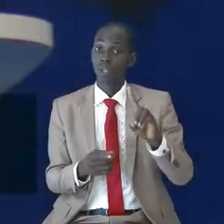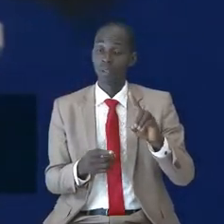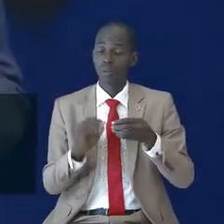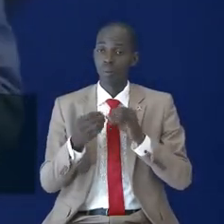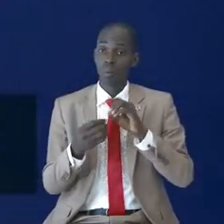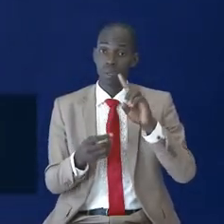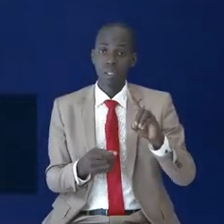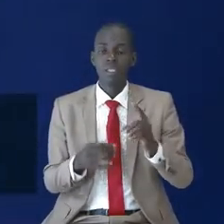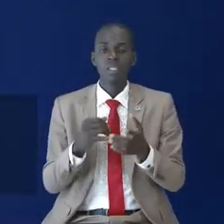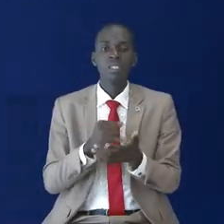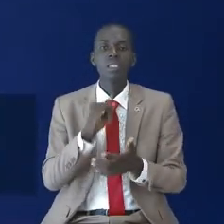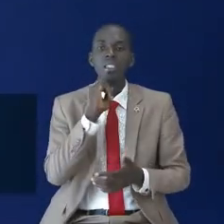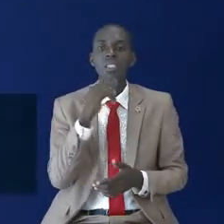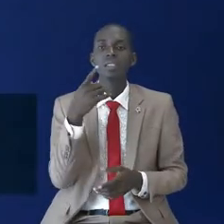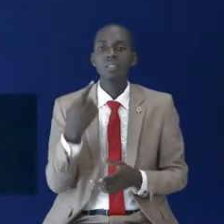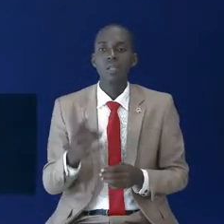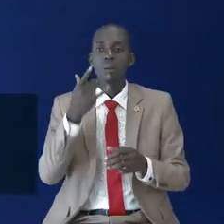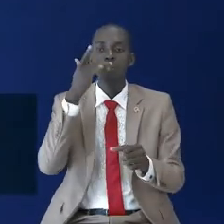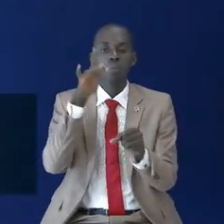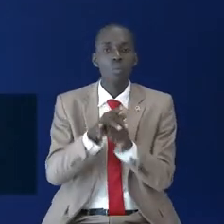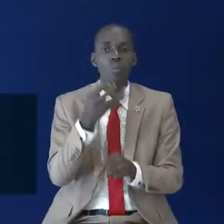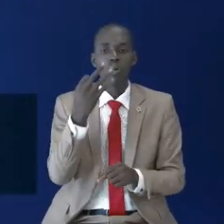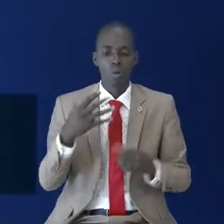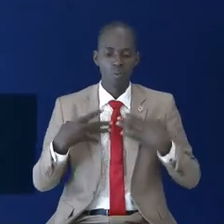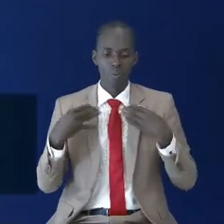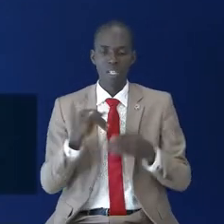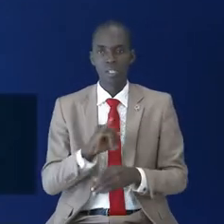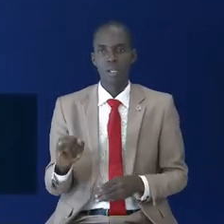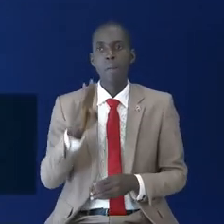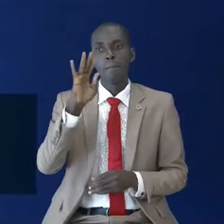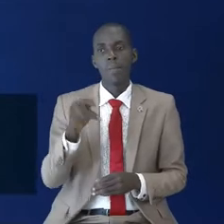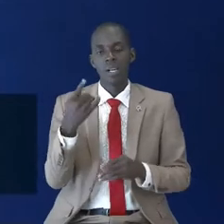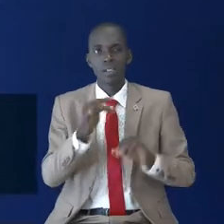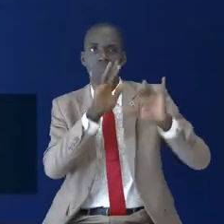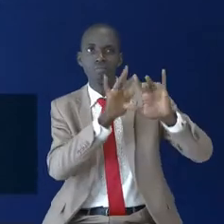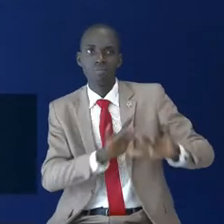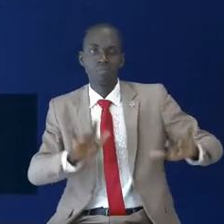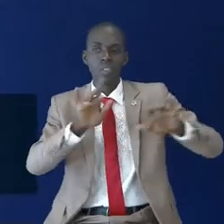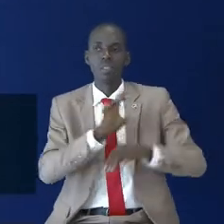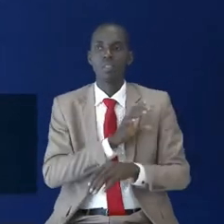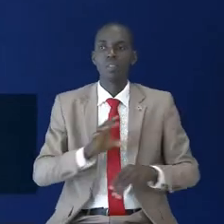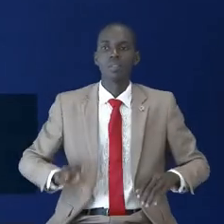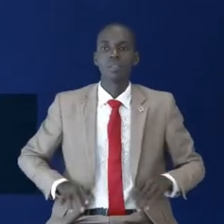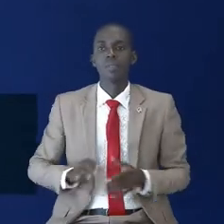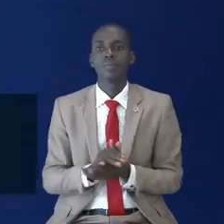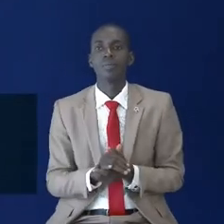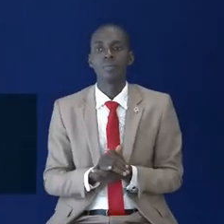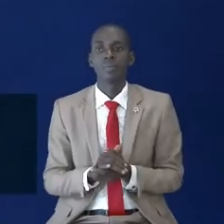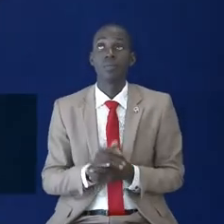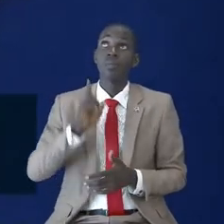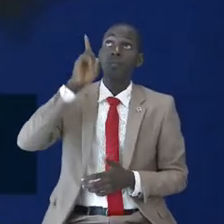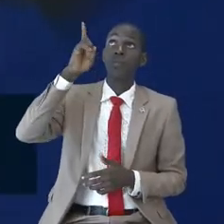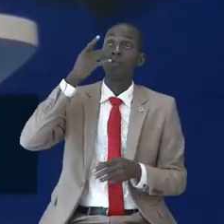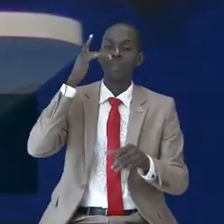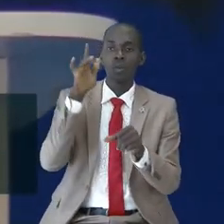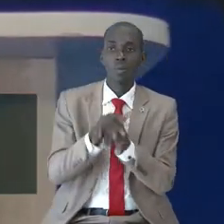one is the promise of healing by the compassionate Christ. He promised